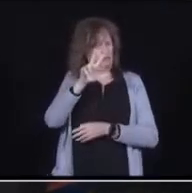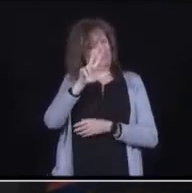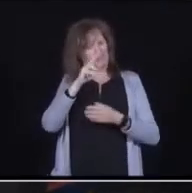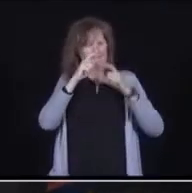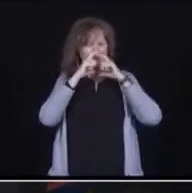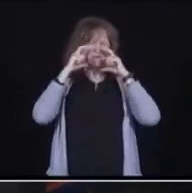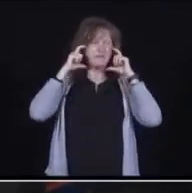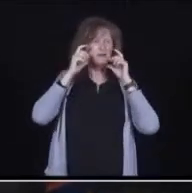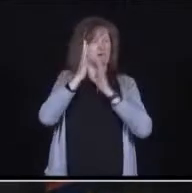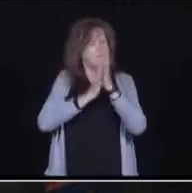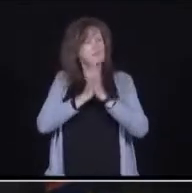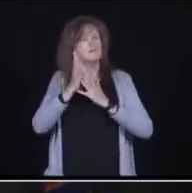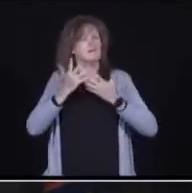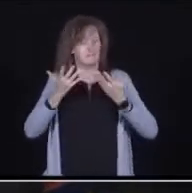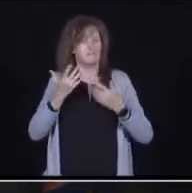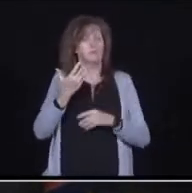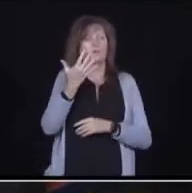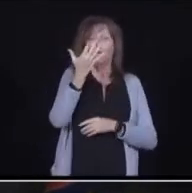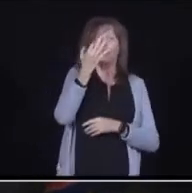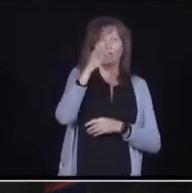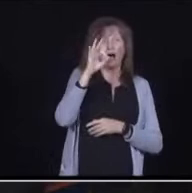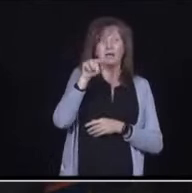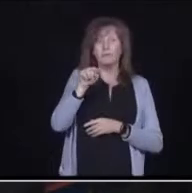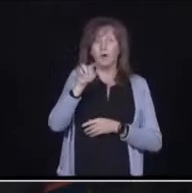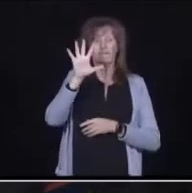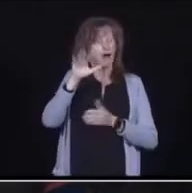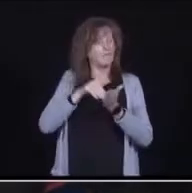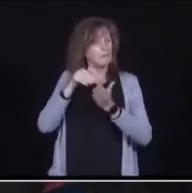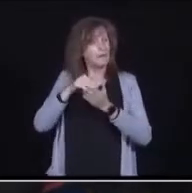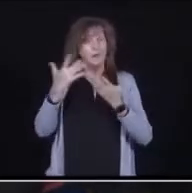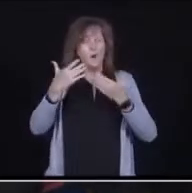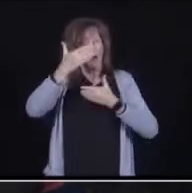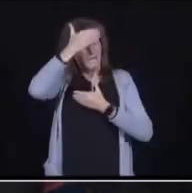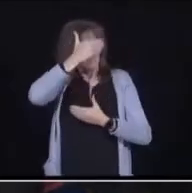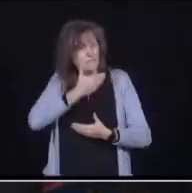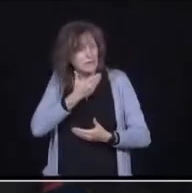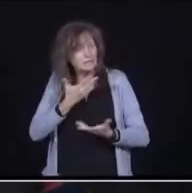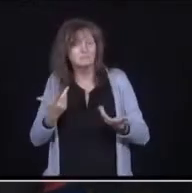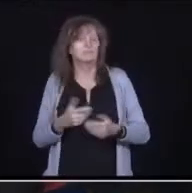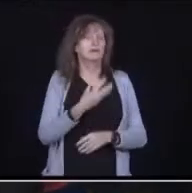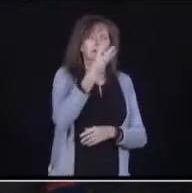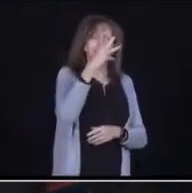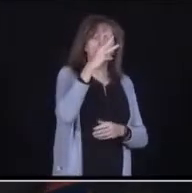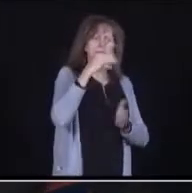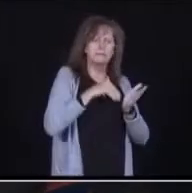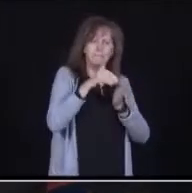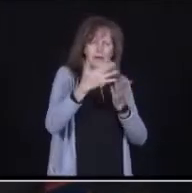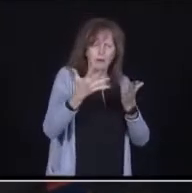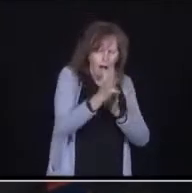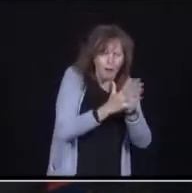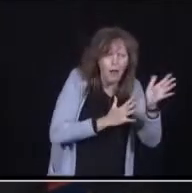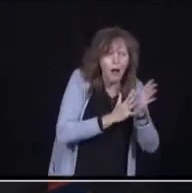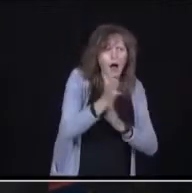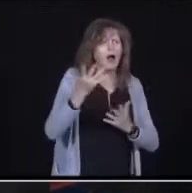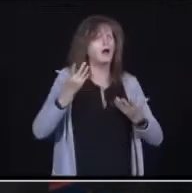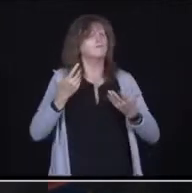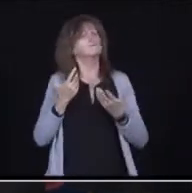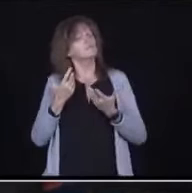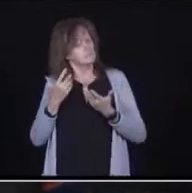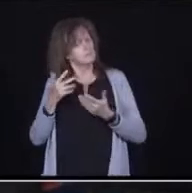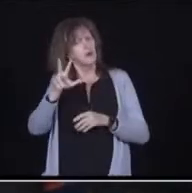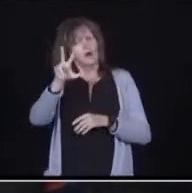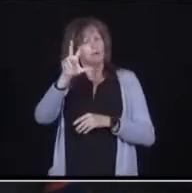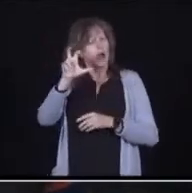million face masks, 16 million gloves, over 300,000 face shields, and much, much more. These